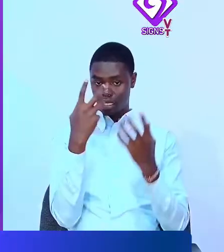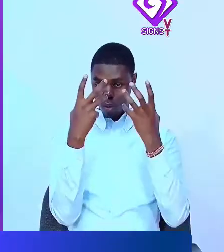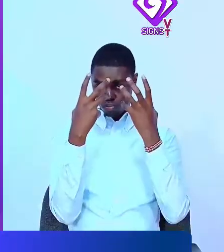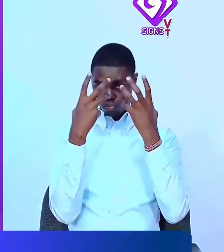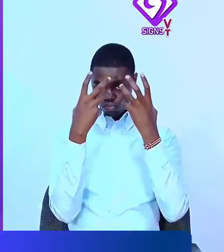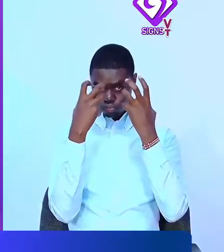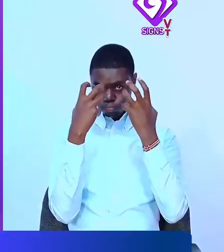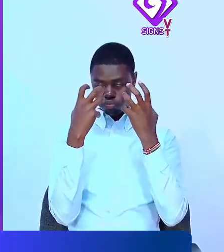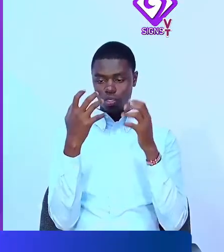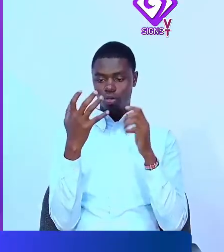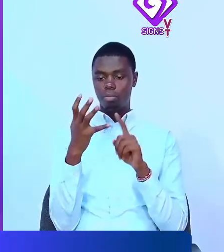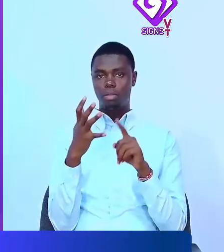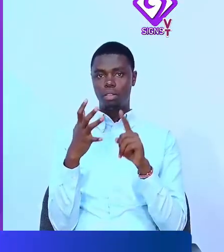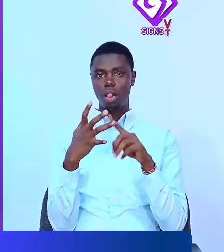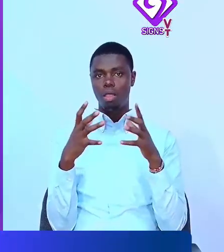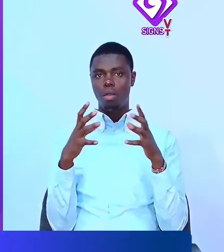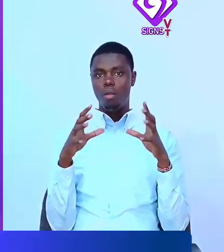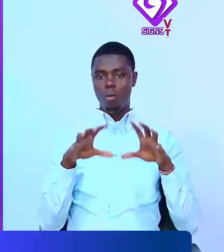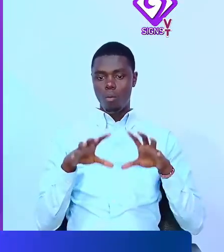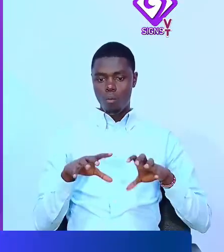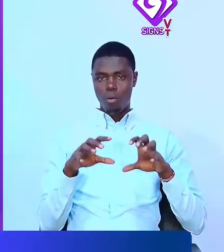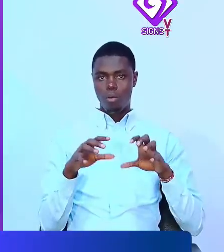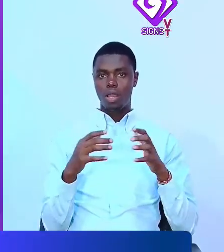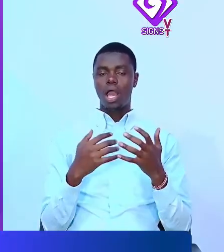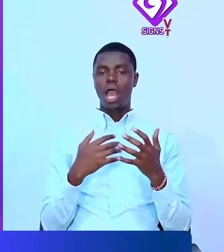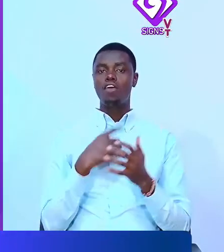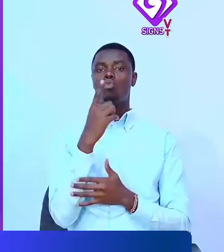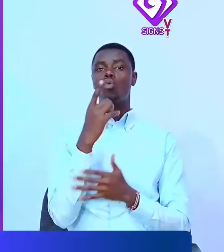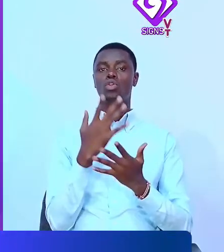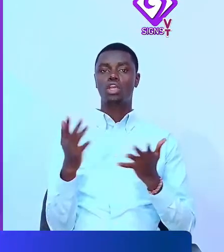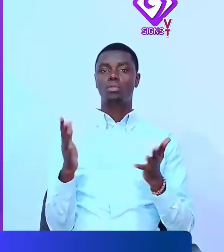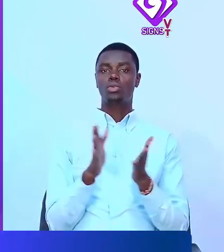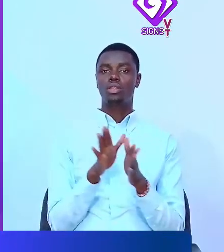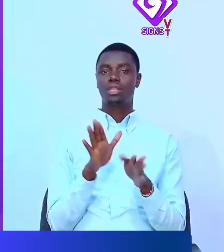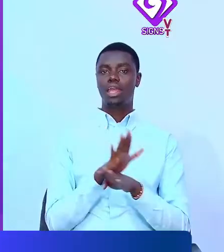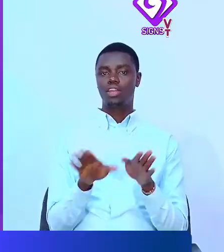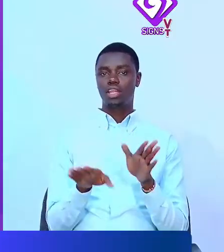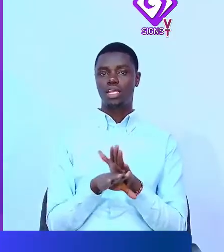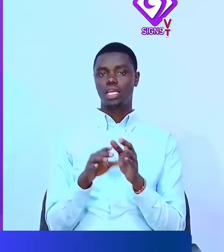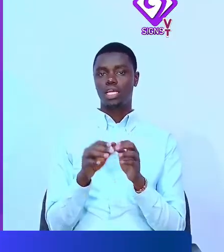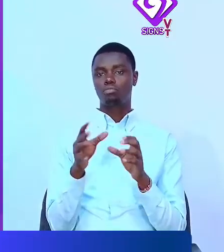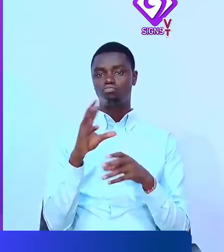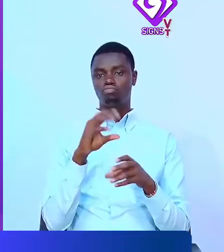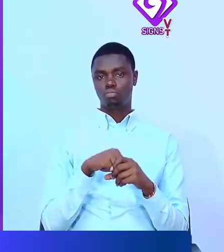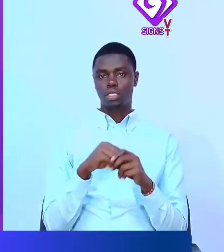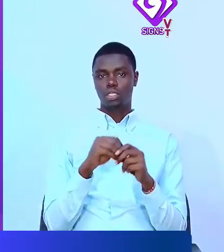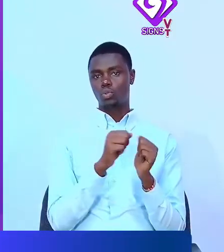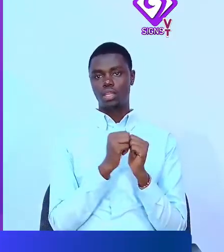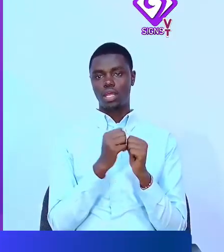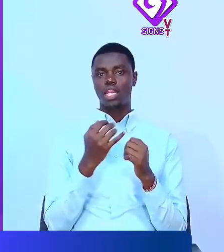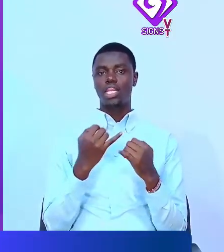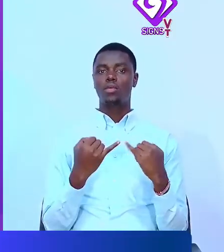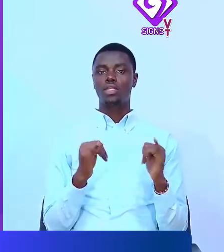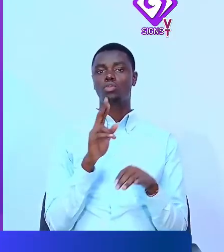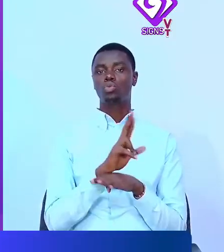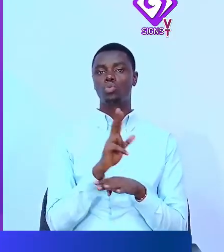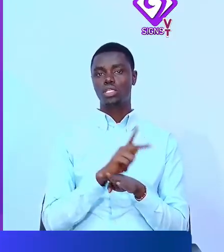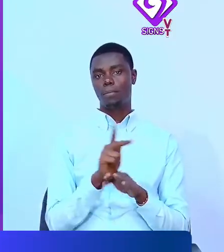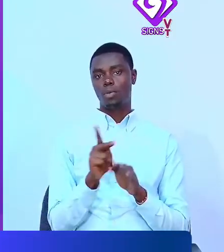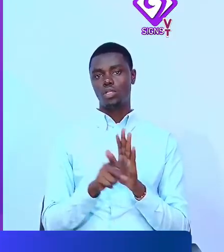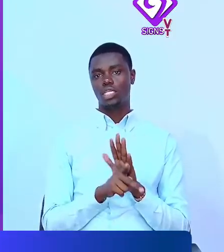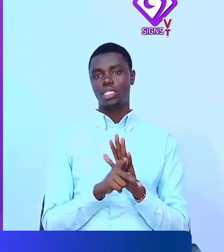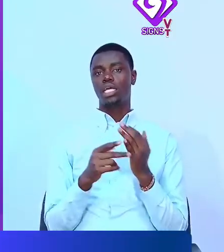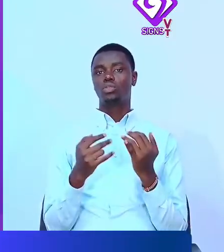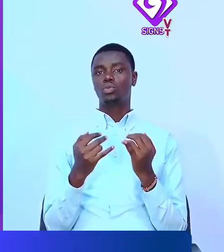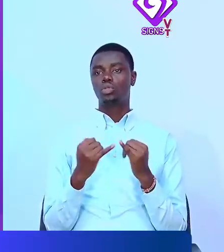I don't know, fingerprints, that will have one-stop document with everything together. They were trying to use this project in a way to try